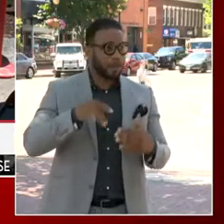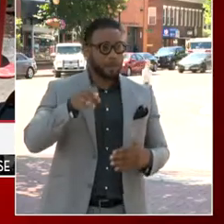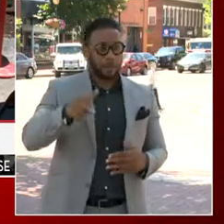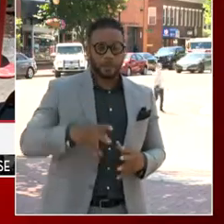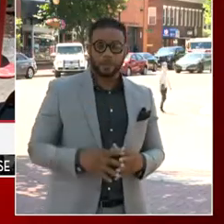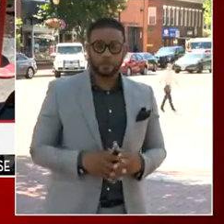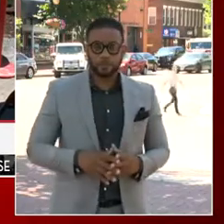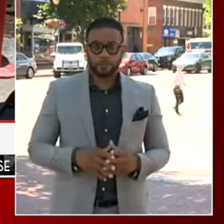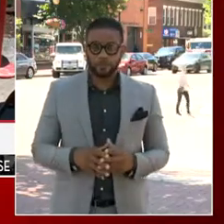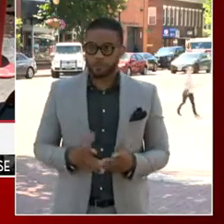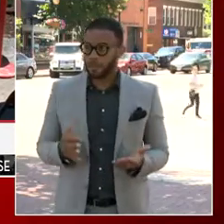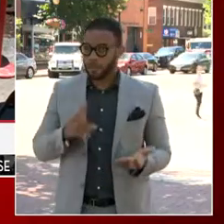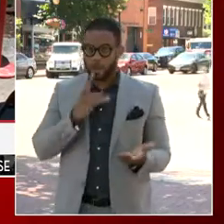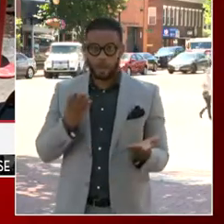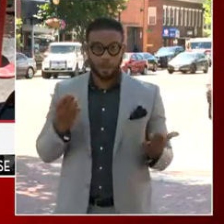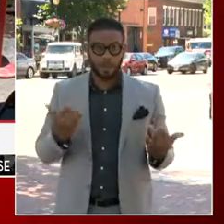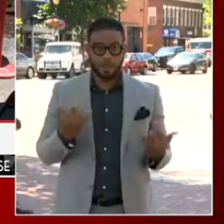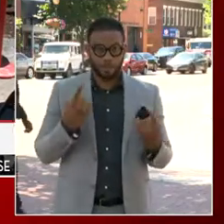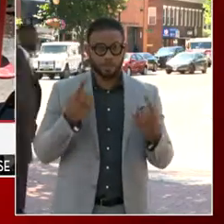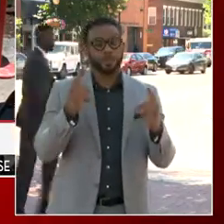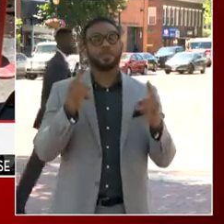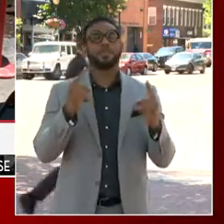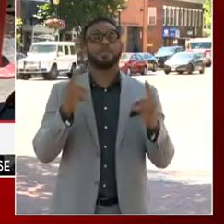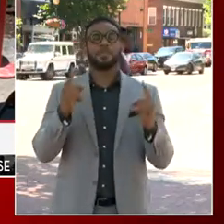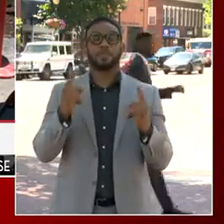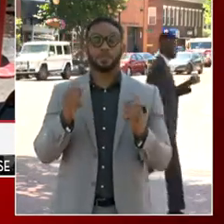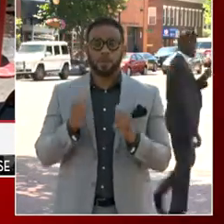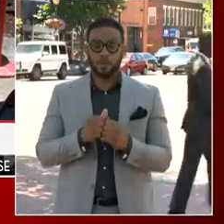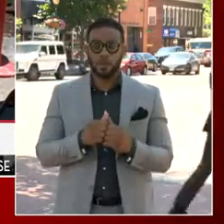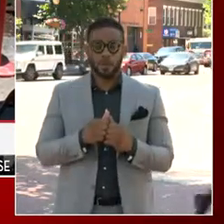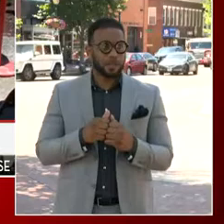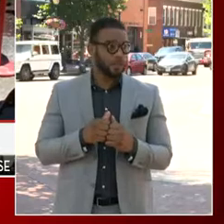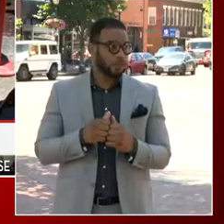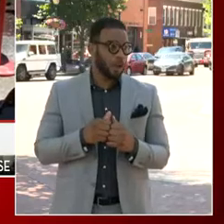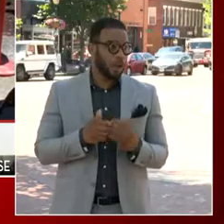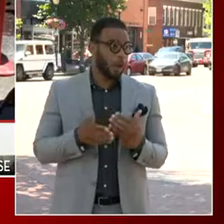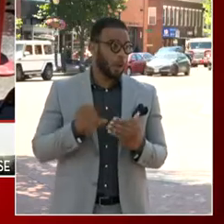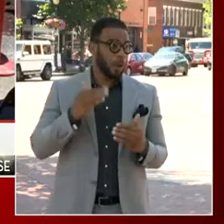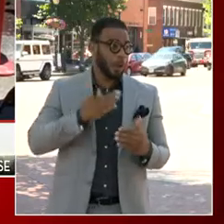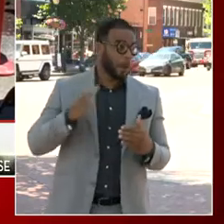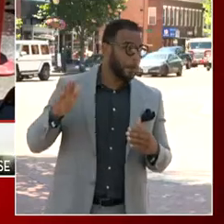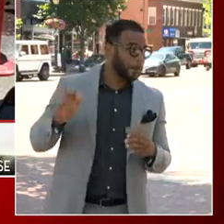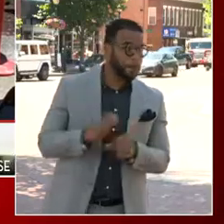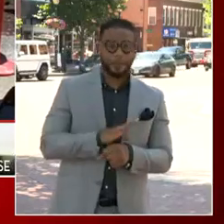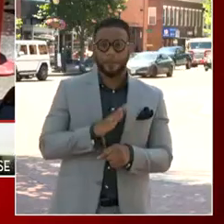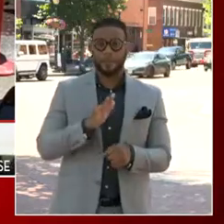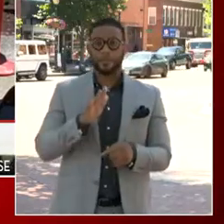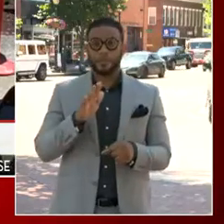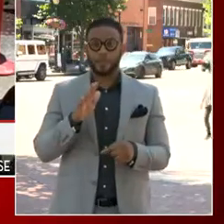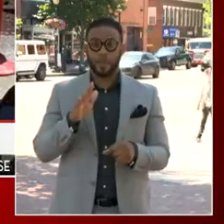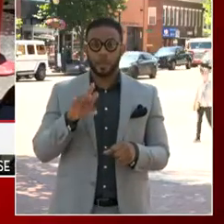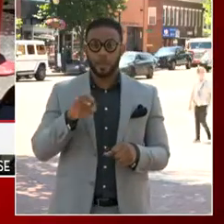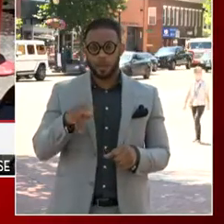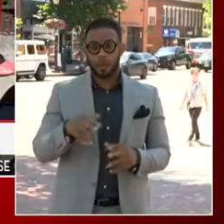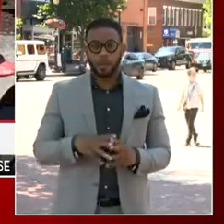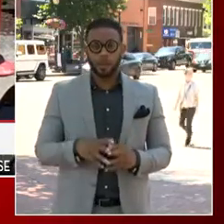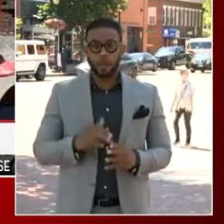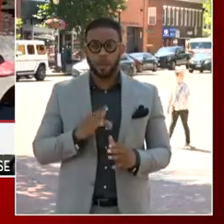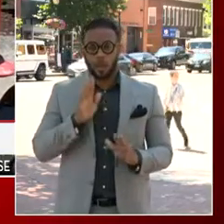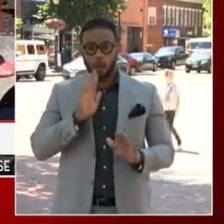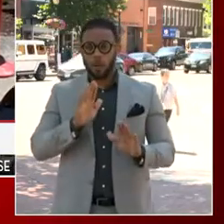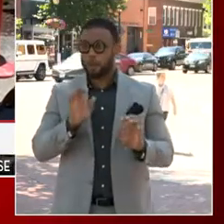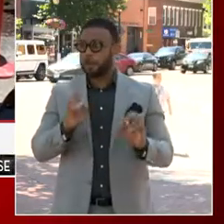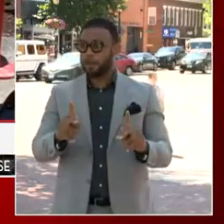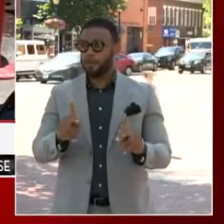park. And here we are today with a virtually completed park and a